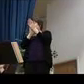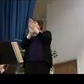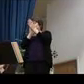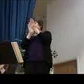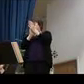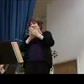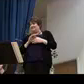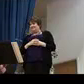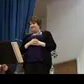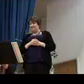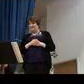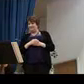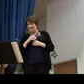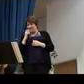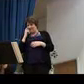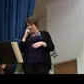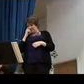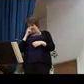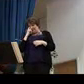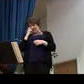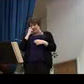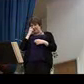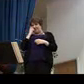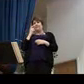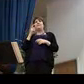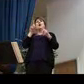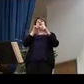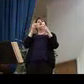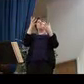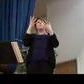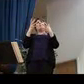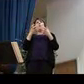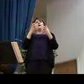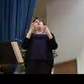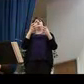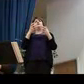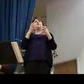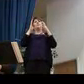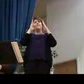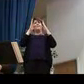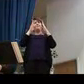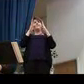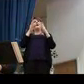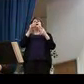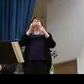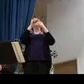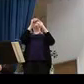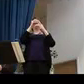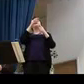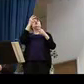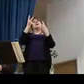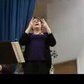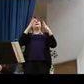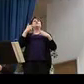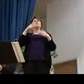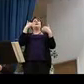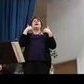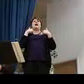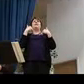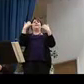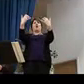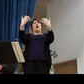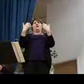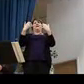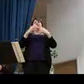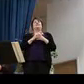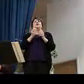I would also like to call to attention some special guests we have in the audience. With us today are some important